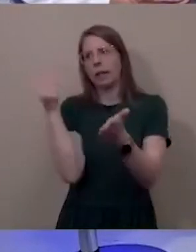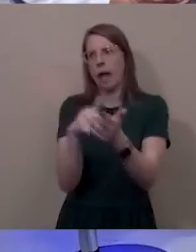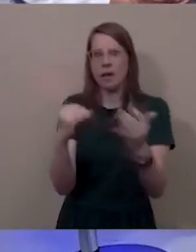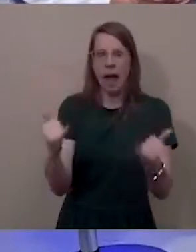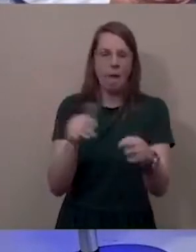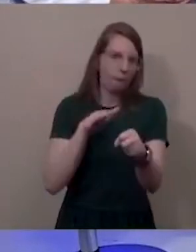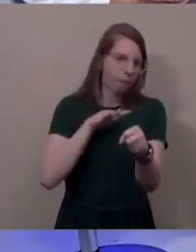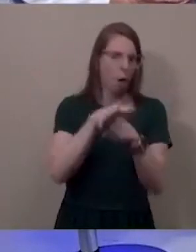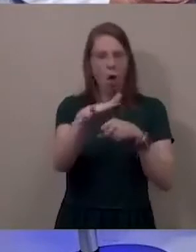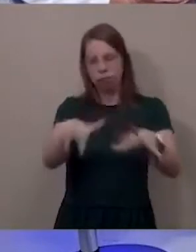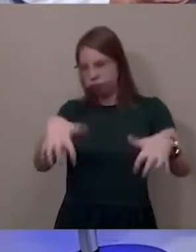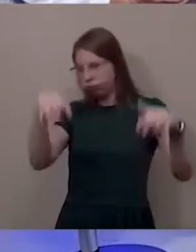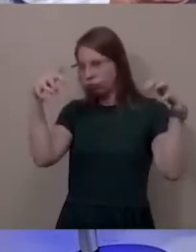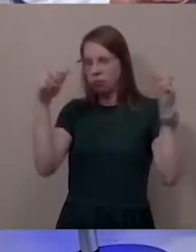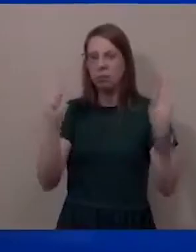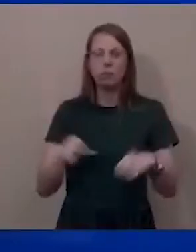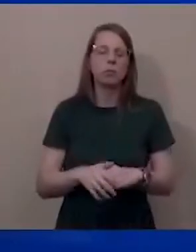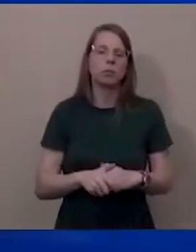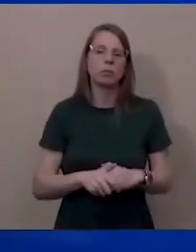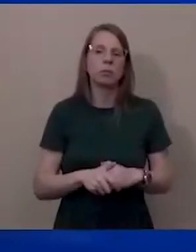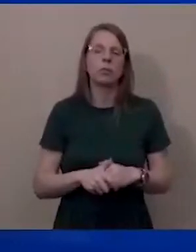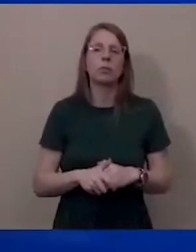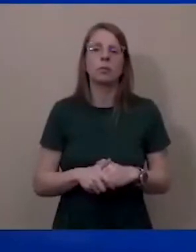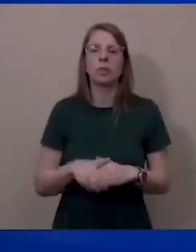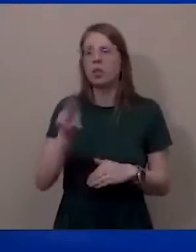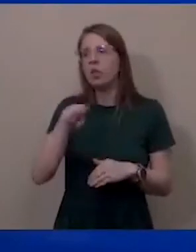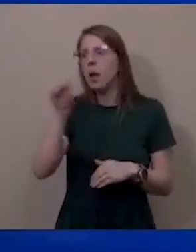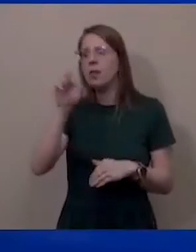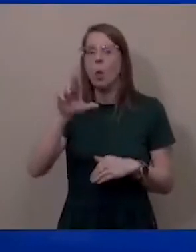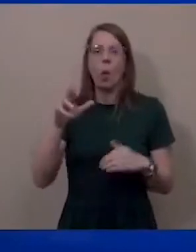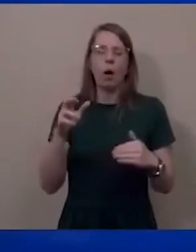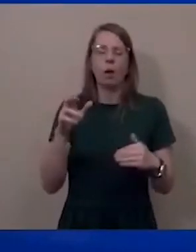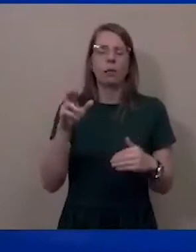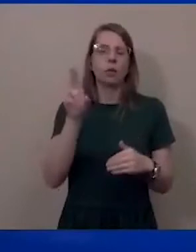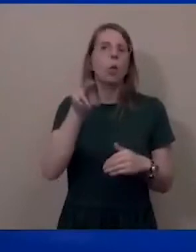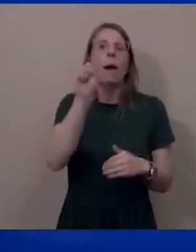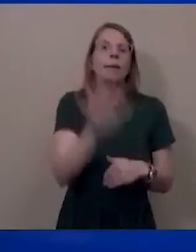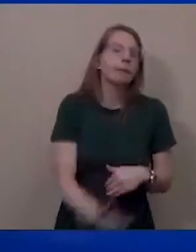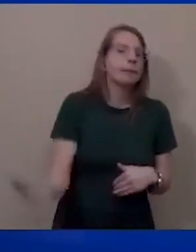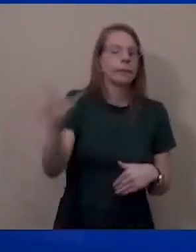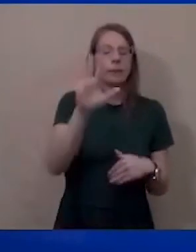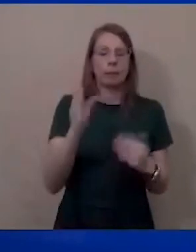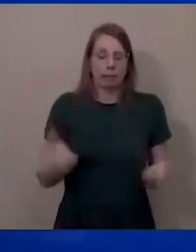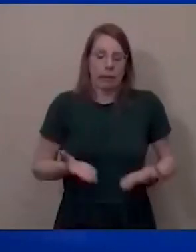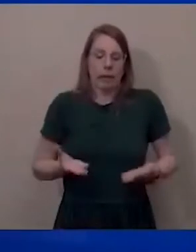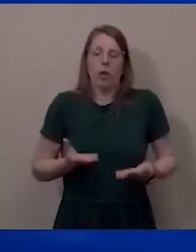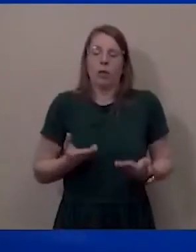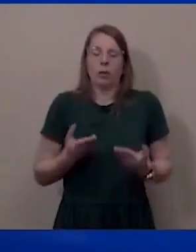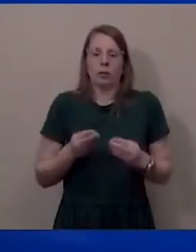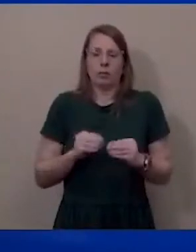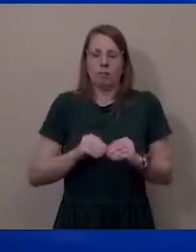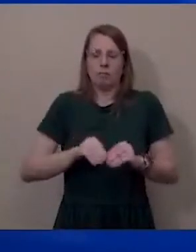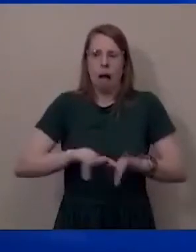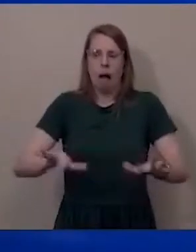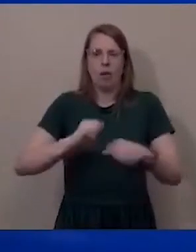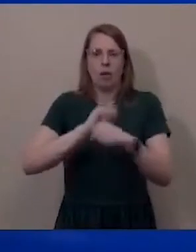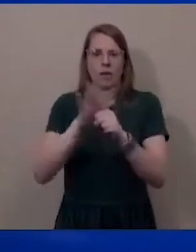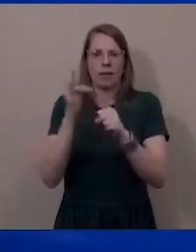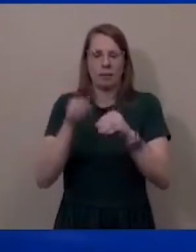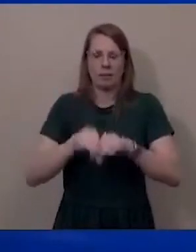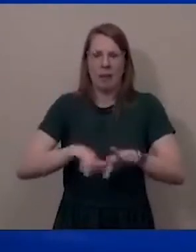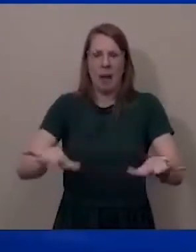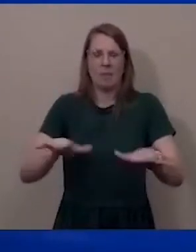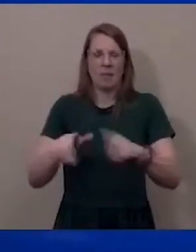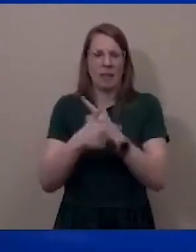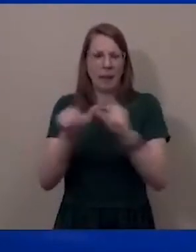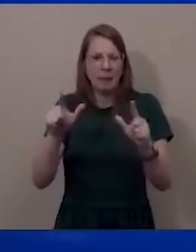it's full capacity. Yep. And whether it's in the United States or here or throughout the U.S., we're really not seeing those as super spreader events. I'm going to bet the Liberty Memorial is not.